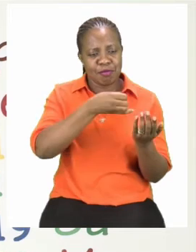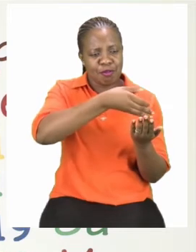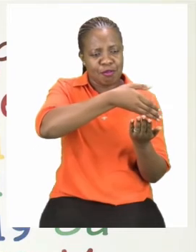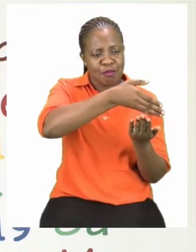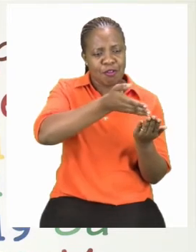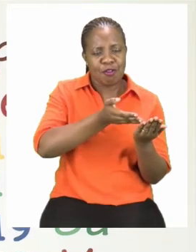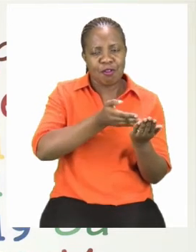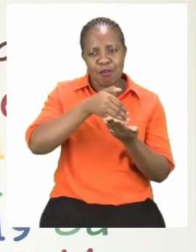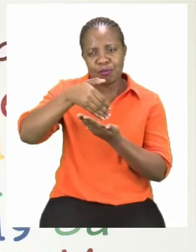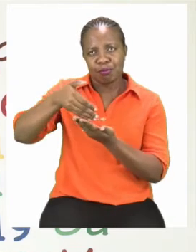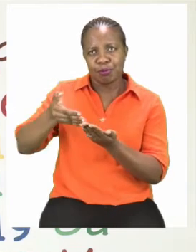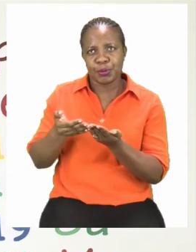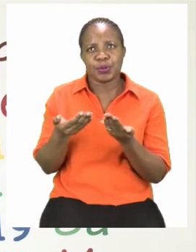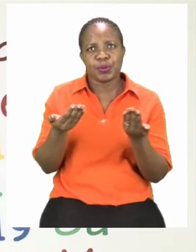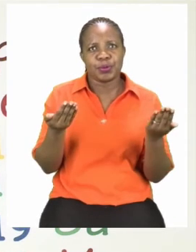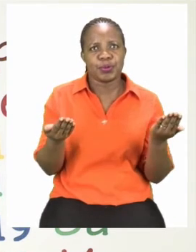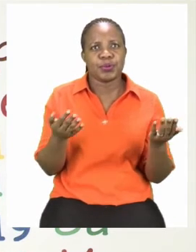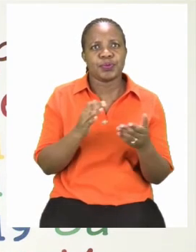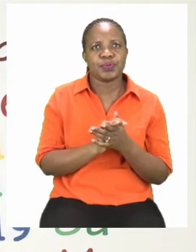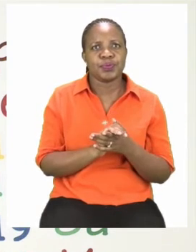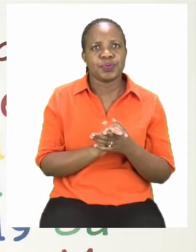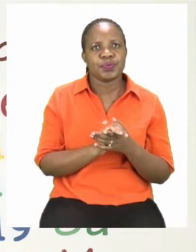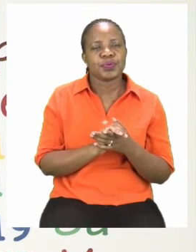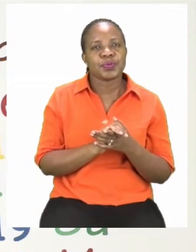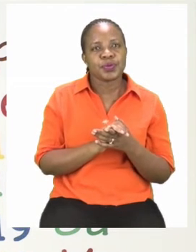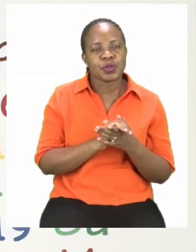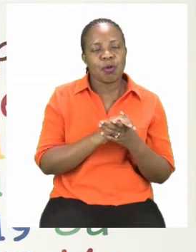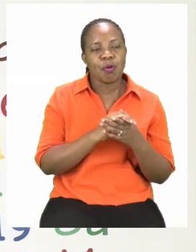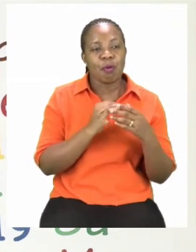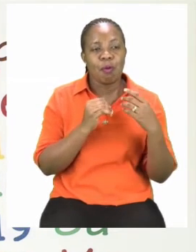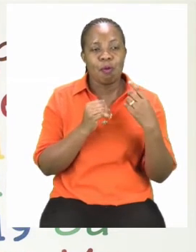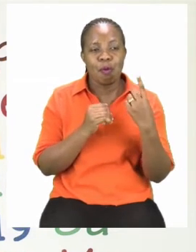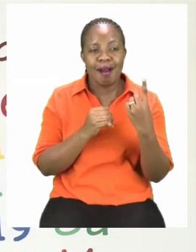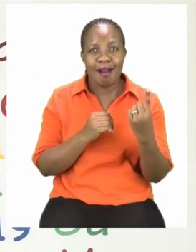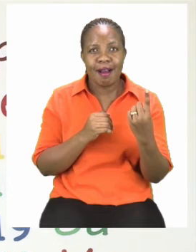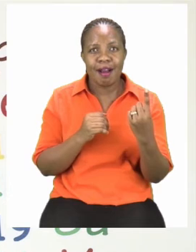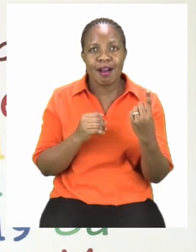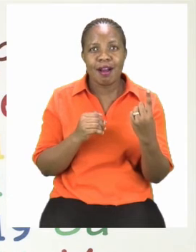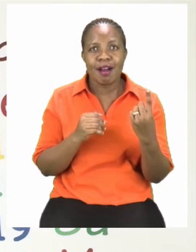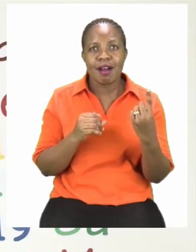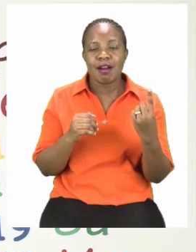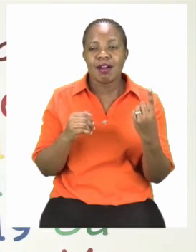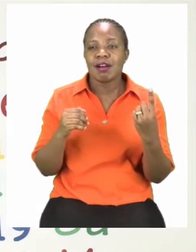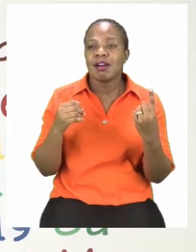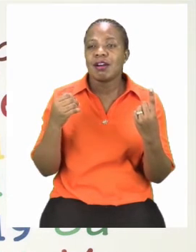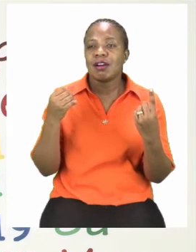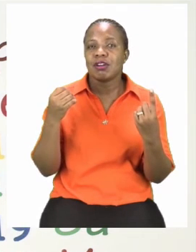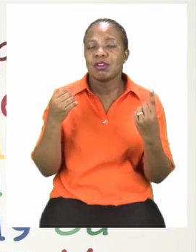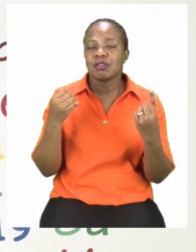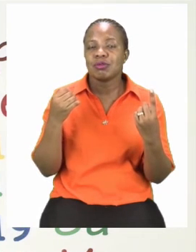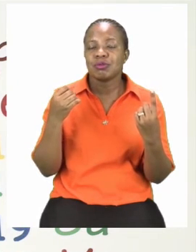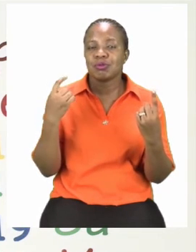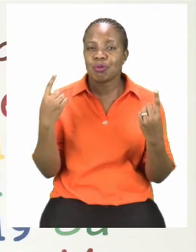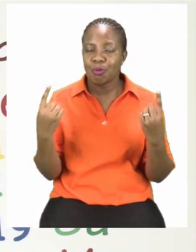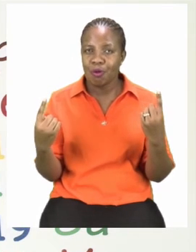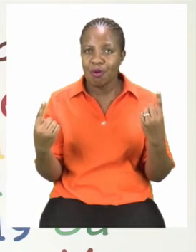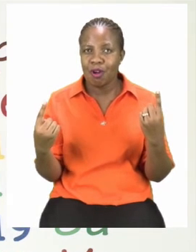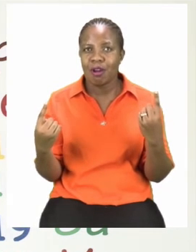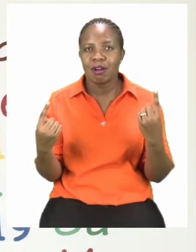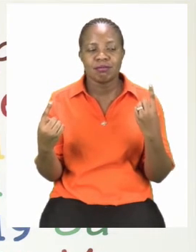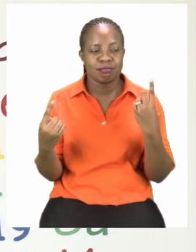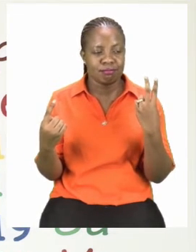are only being told about Lisa, not her 2 friends. So we cannot use the word